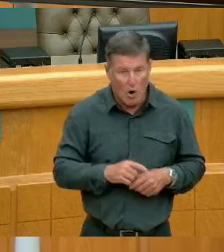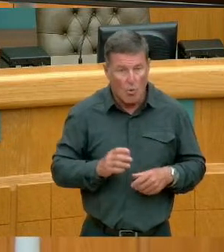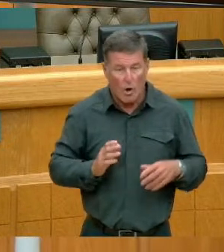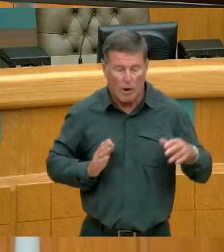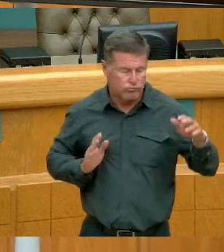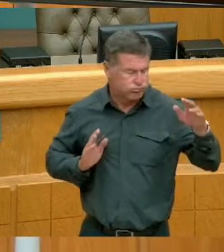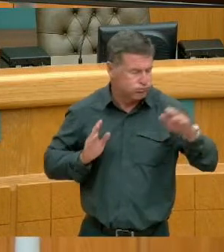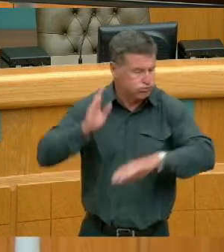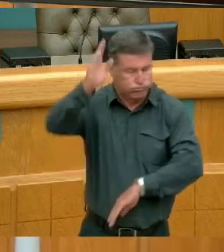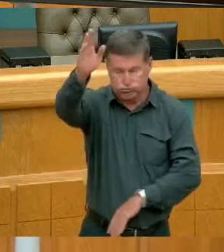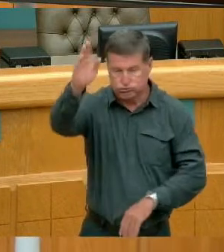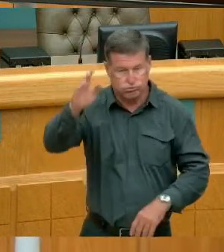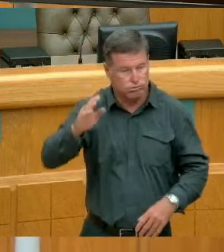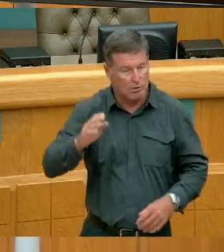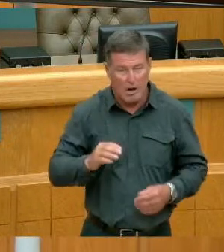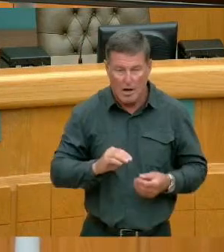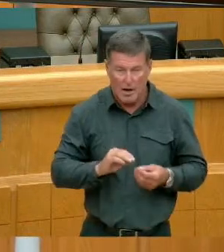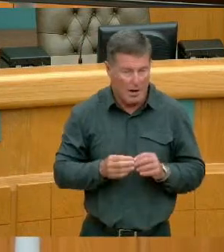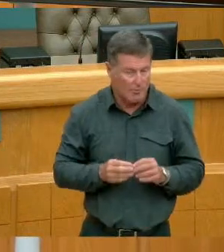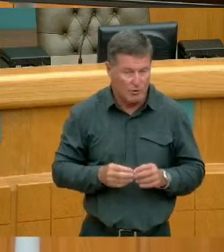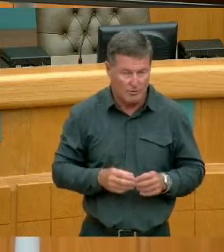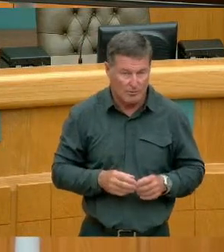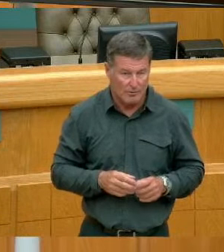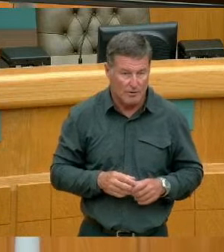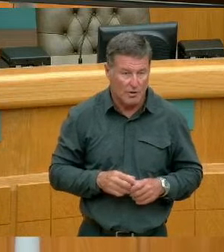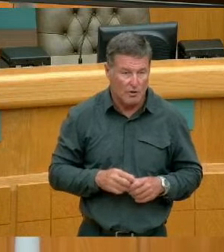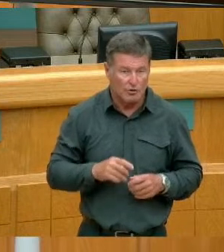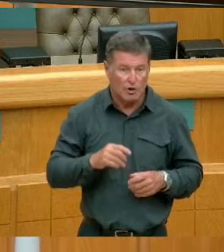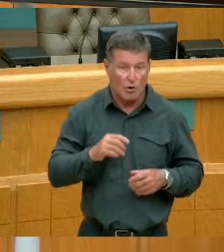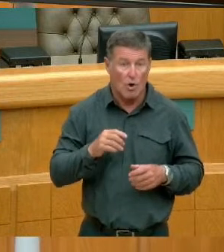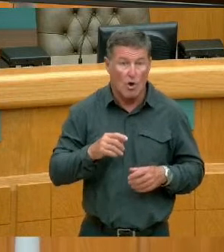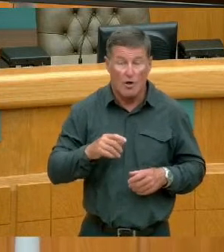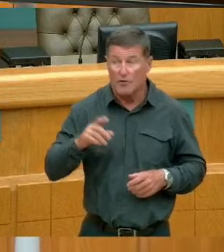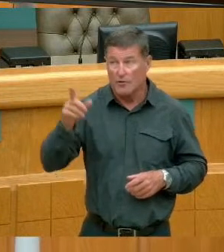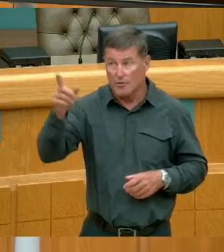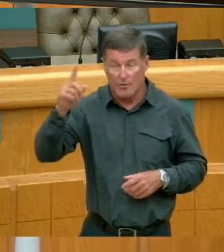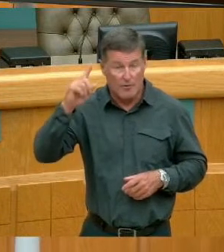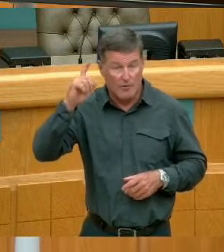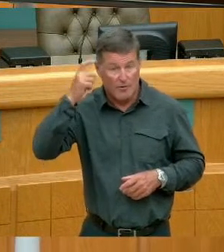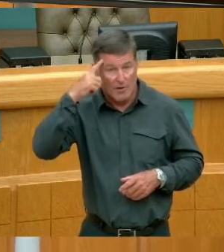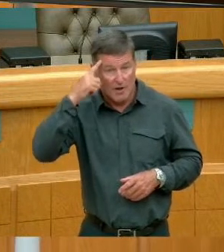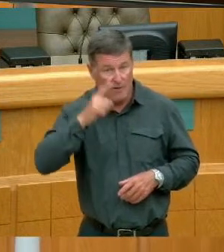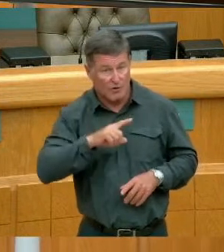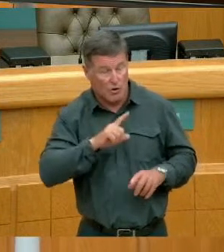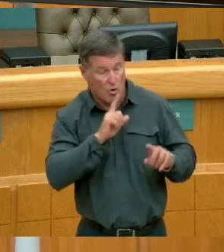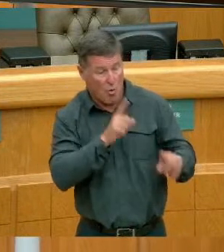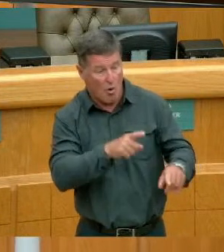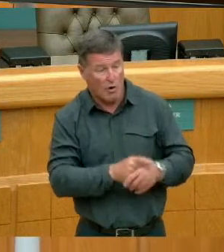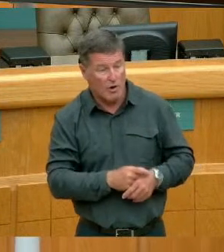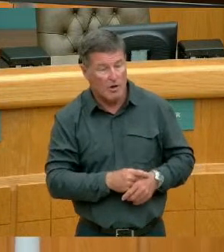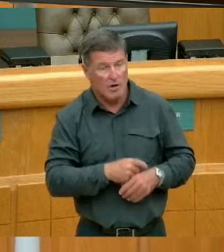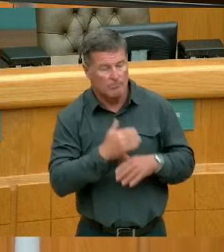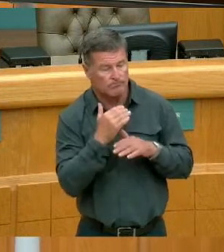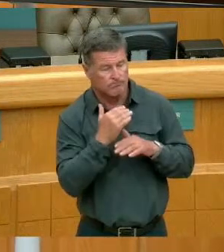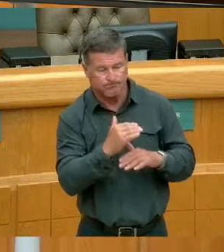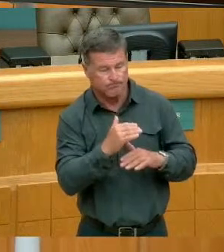whack. And that's why we got lumped into this restrictive surgeries order with all of the